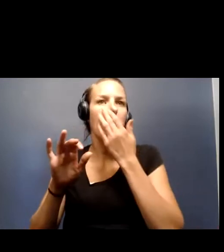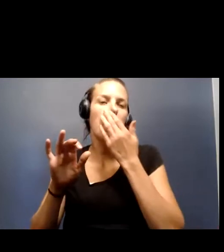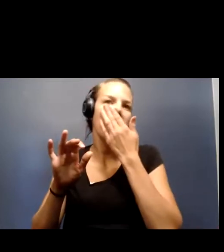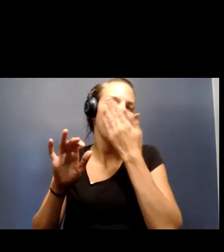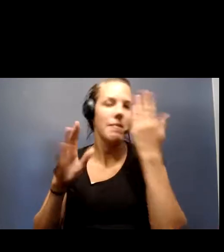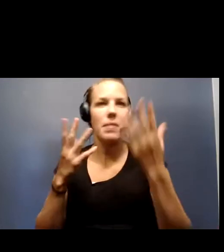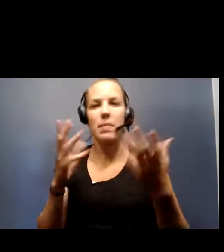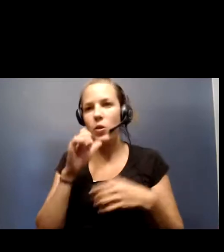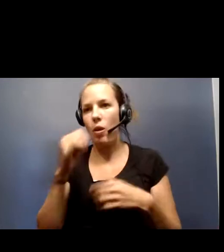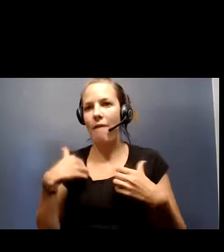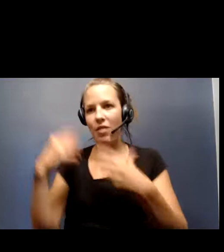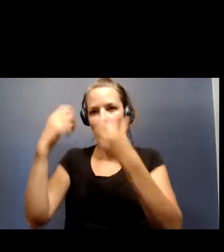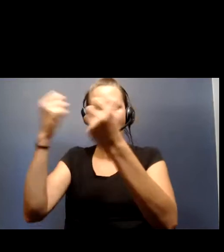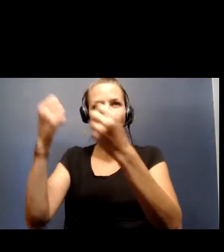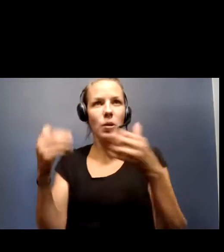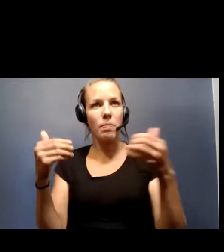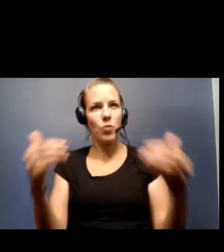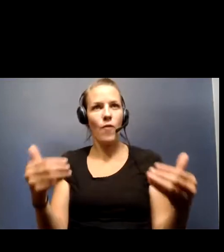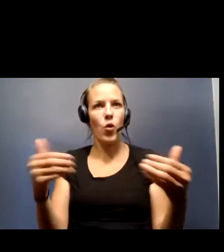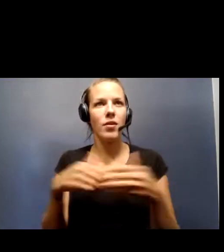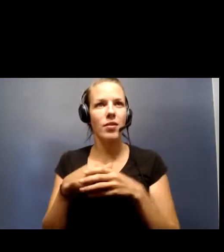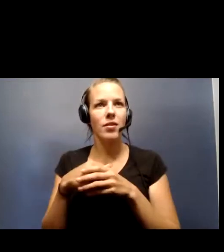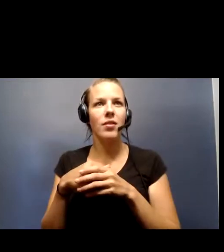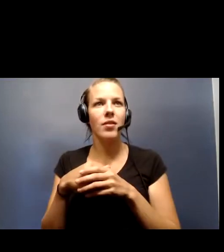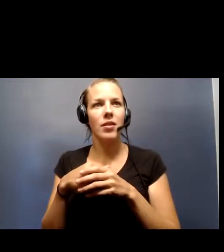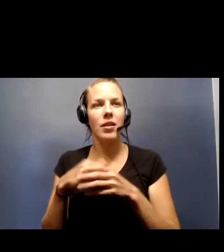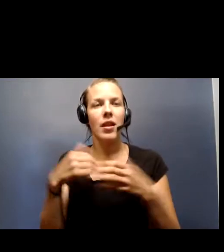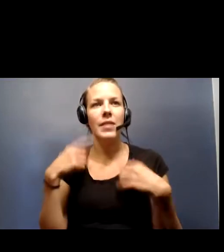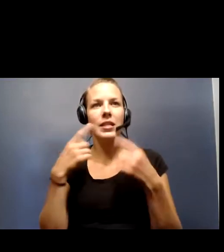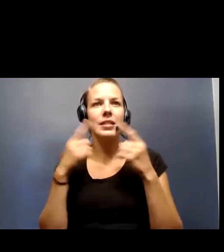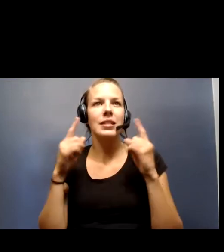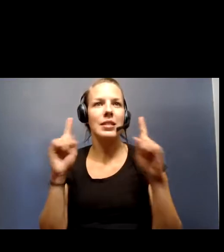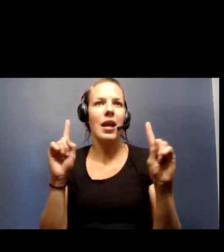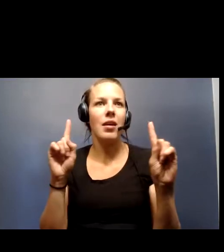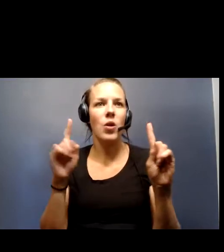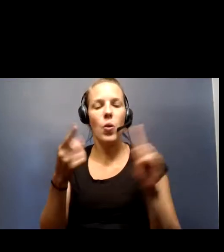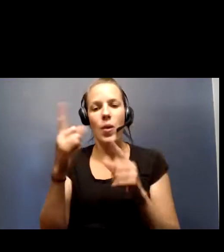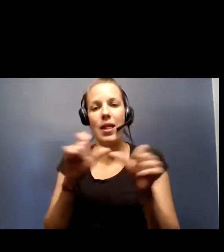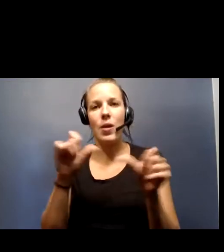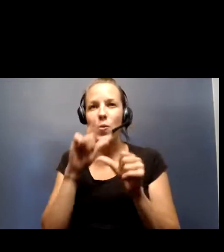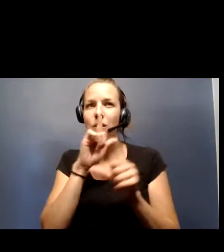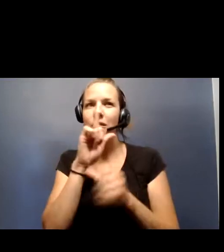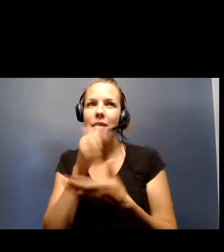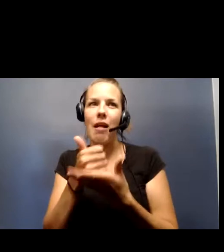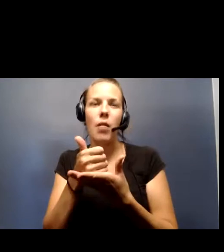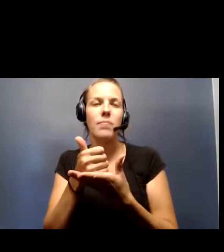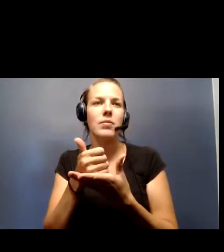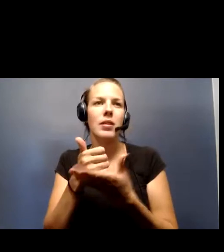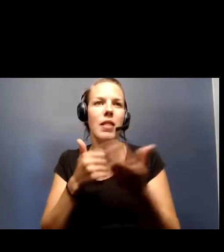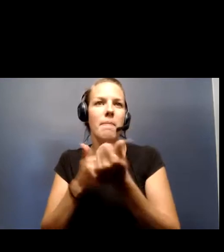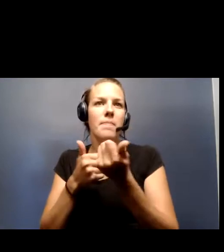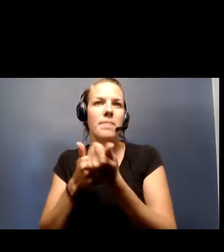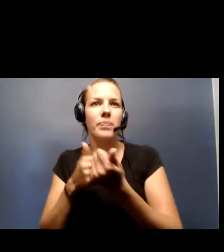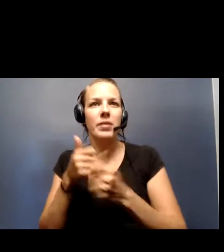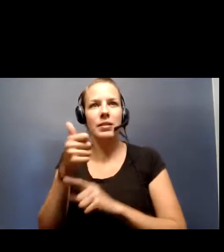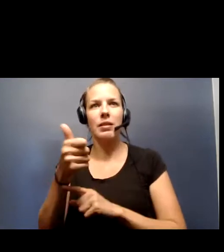not have the confidence to move forward in some of these, and to have successes in one area really helps them build that self-efficacy